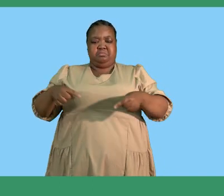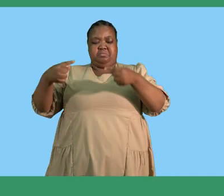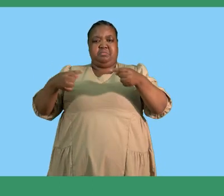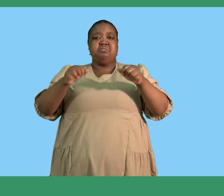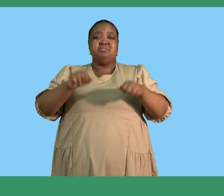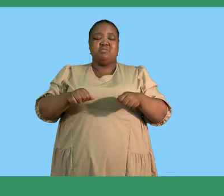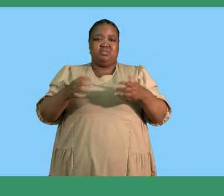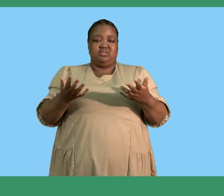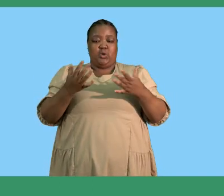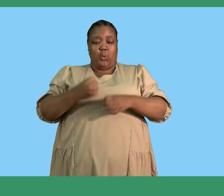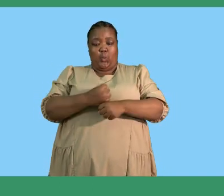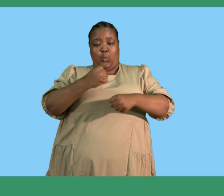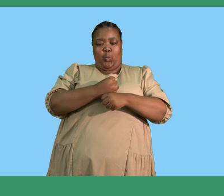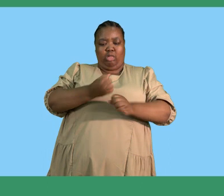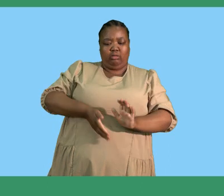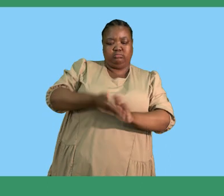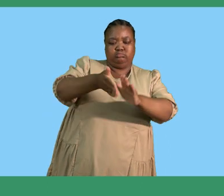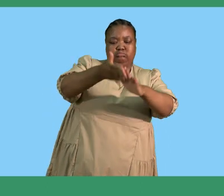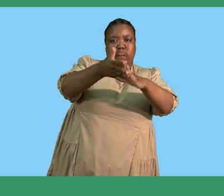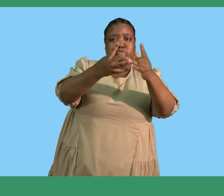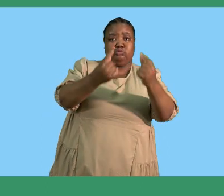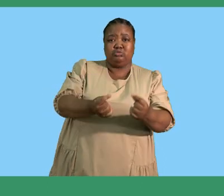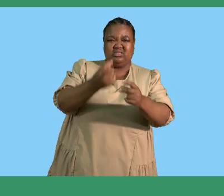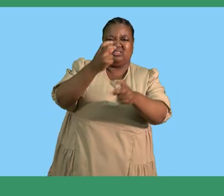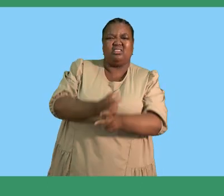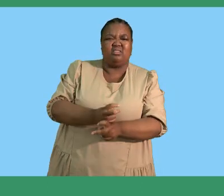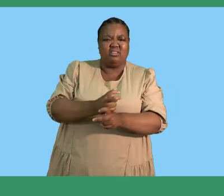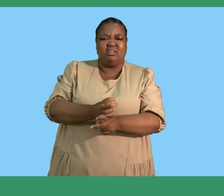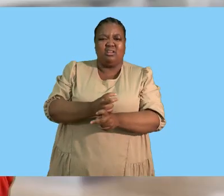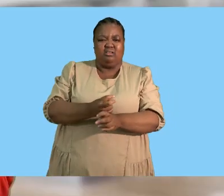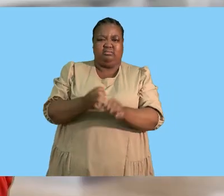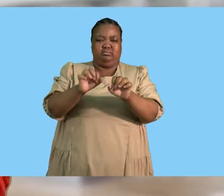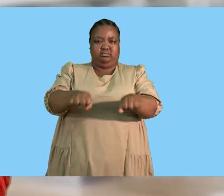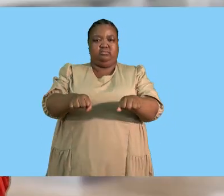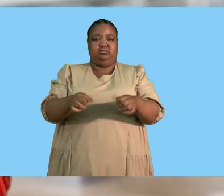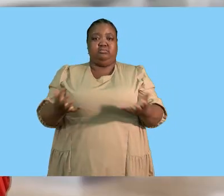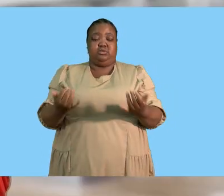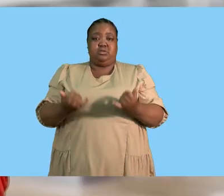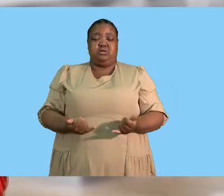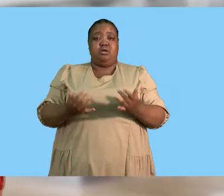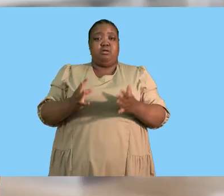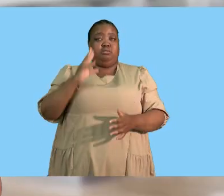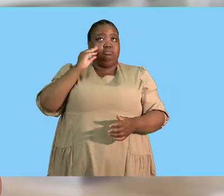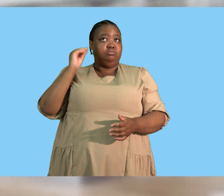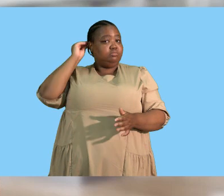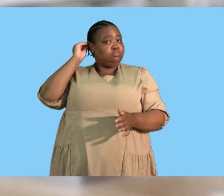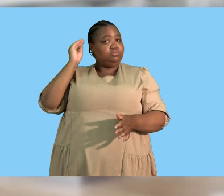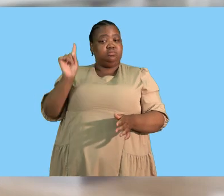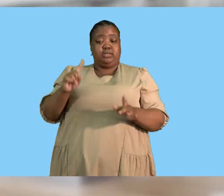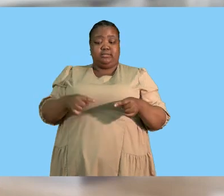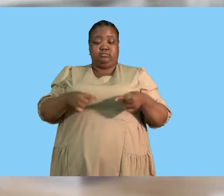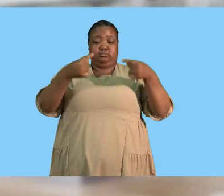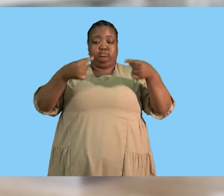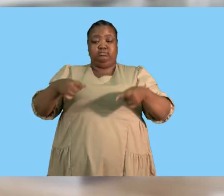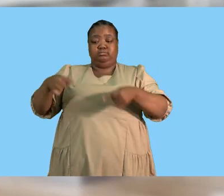is very difficult for you to perform your tasks effectively and on time. So it is very important to note